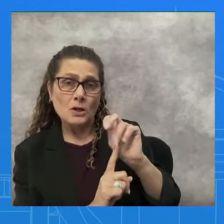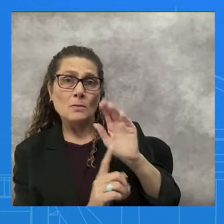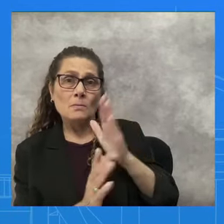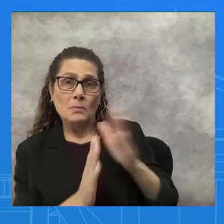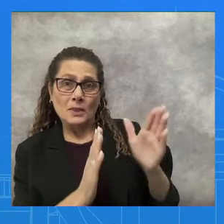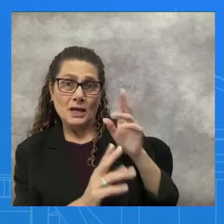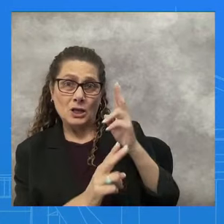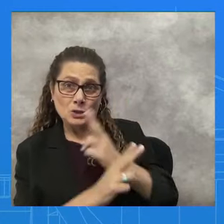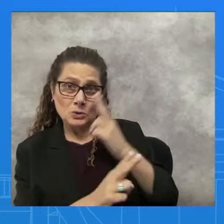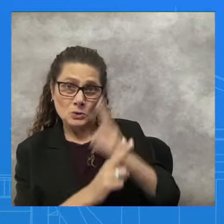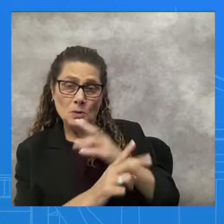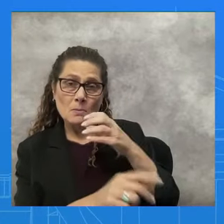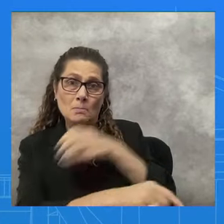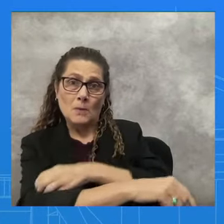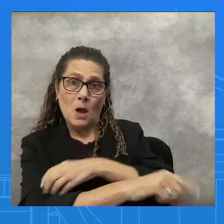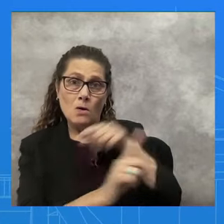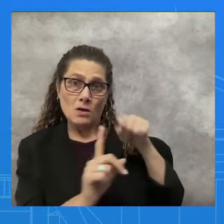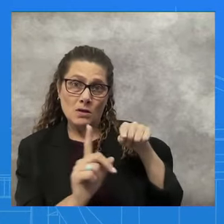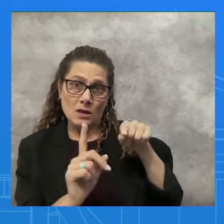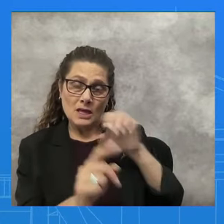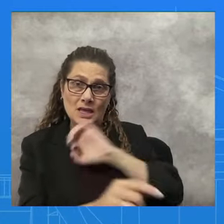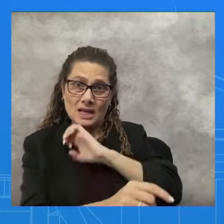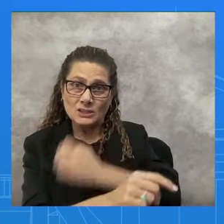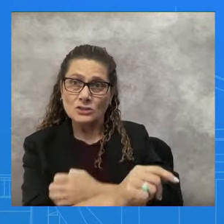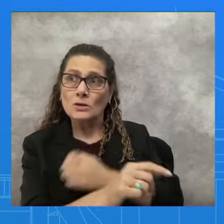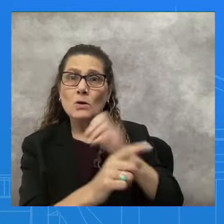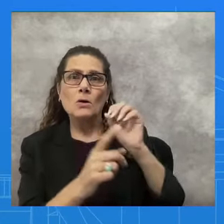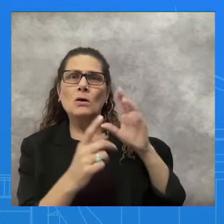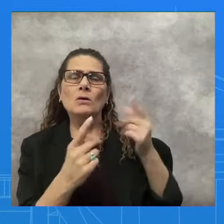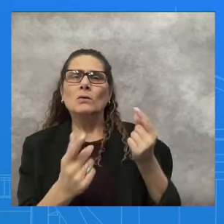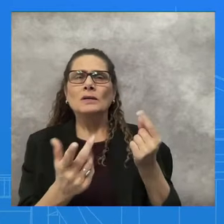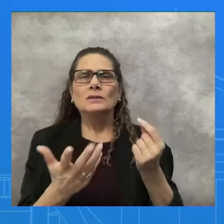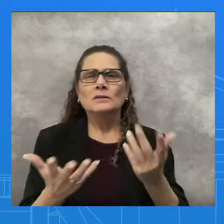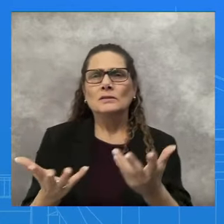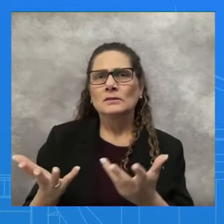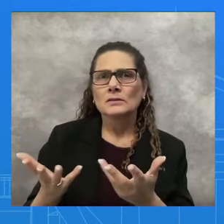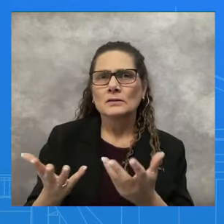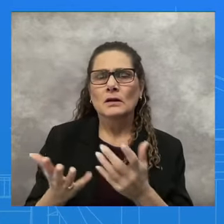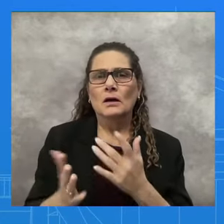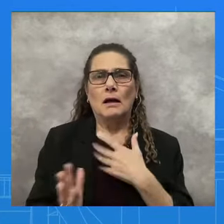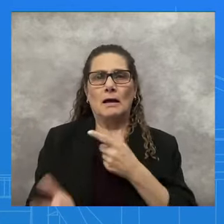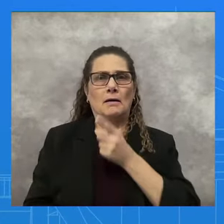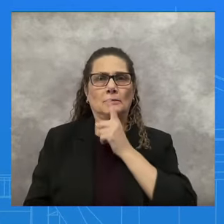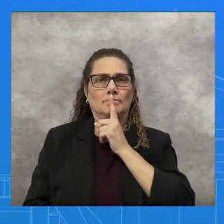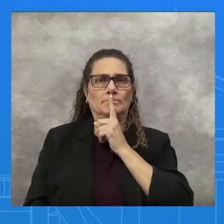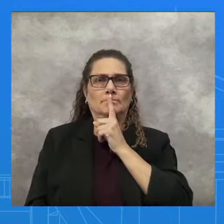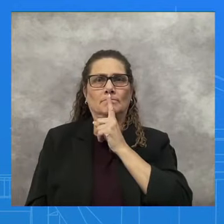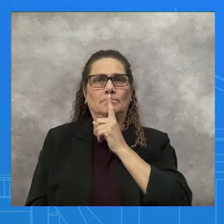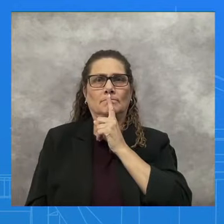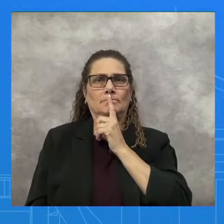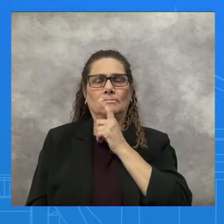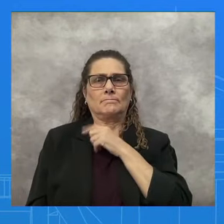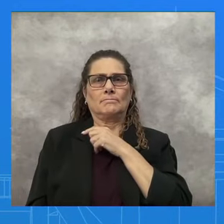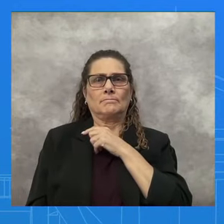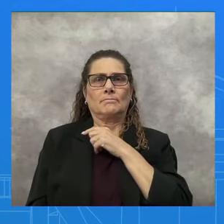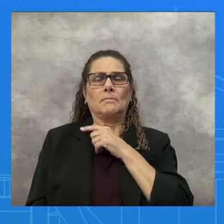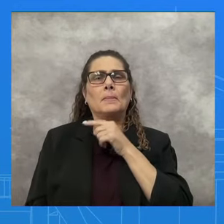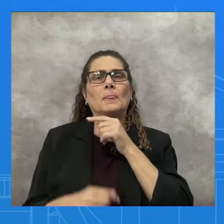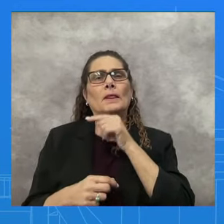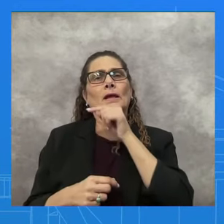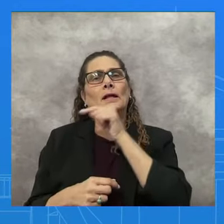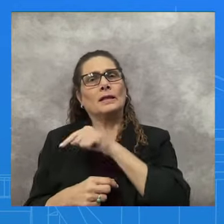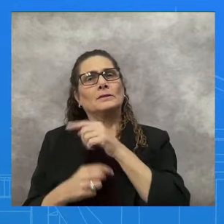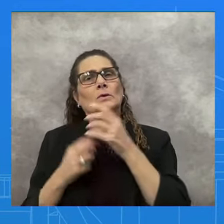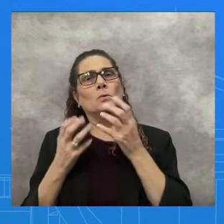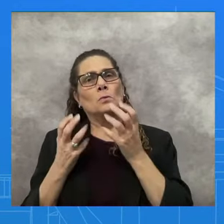able to go into any more detail than I did in my opening statement. It is an anti-satellite capability that they're developing and beyond that, I will not go. You've spent some time,